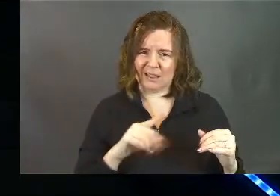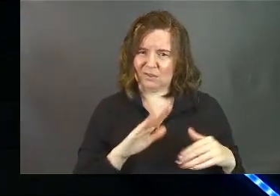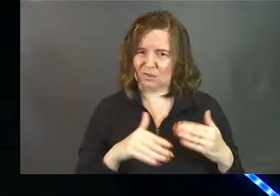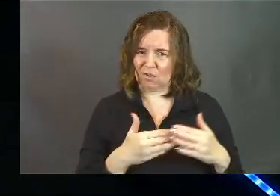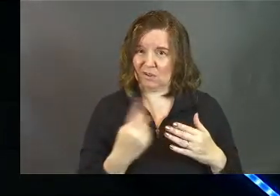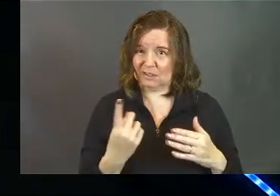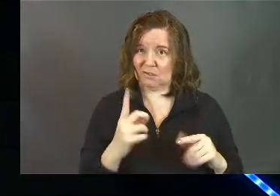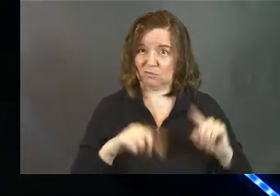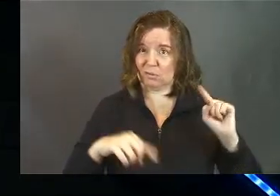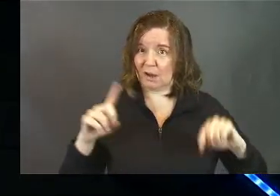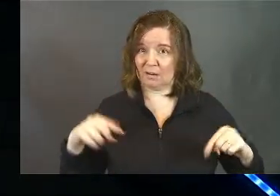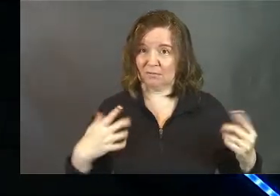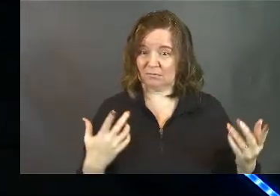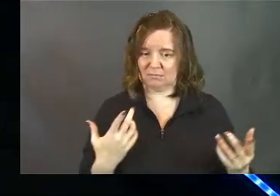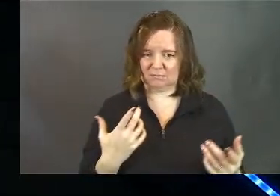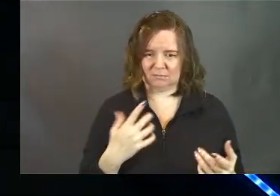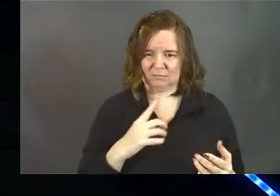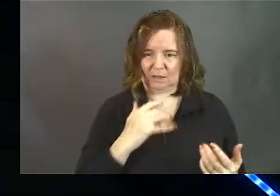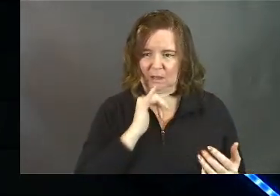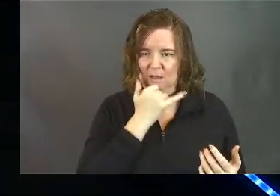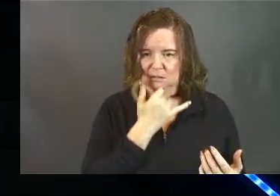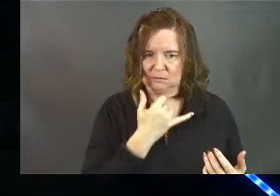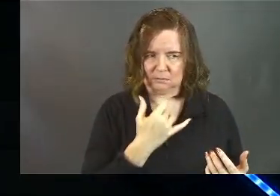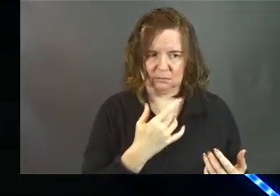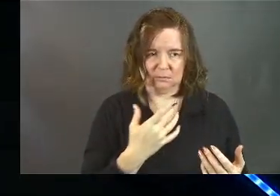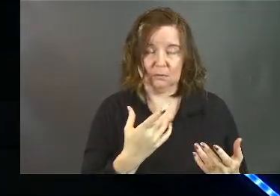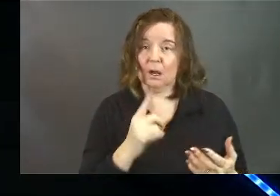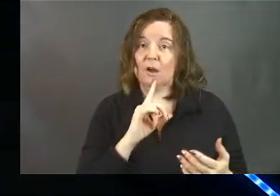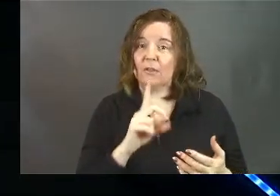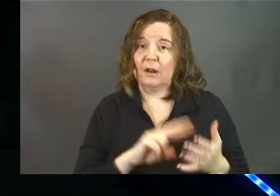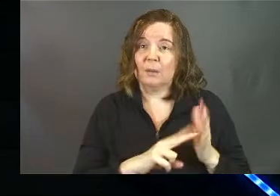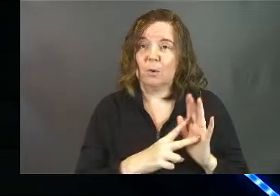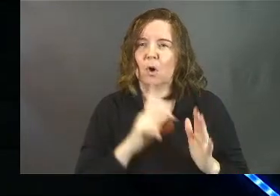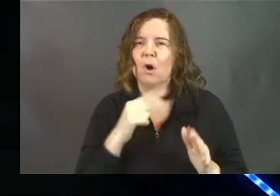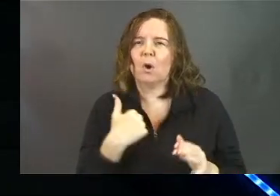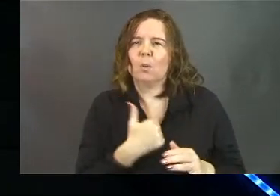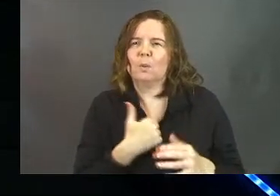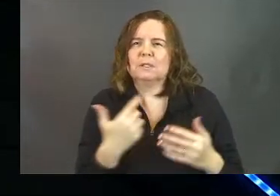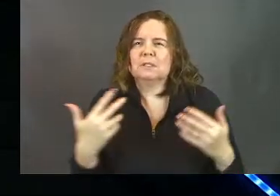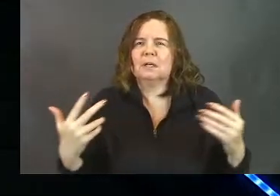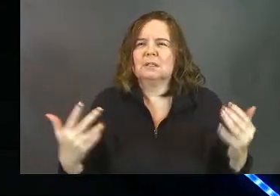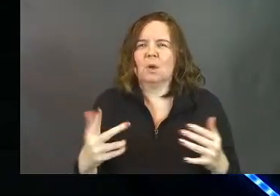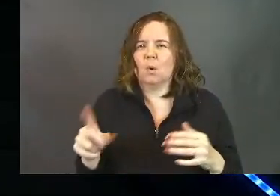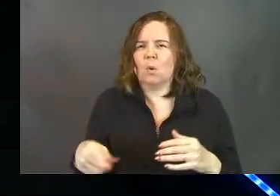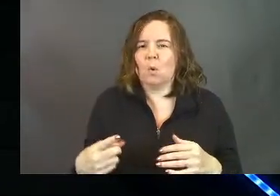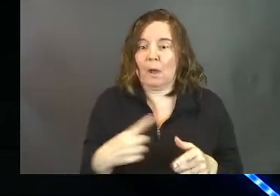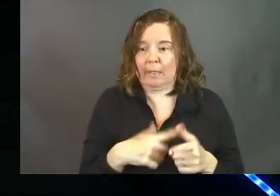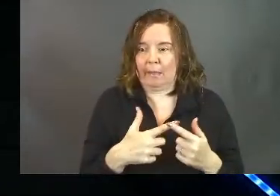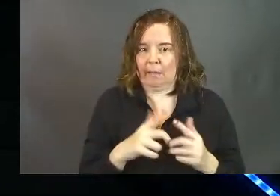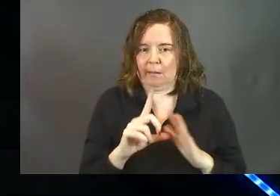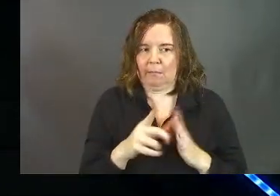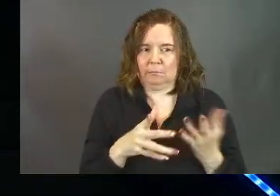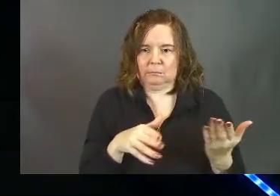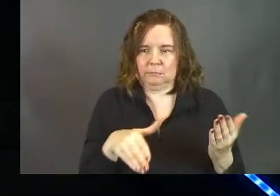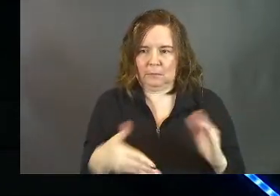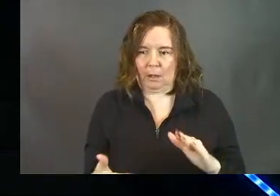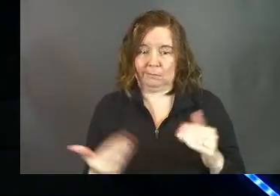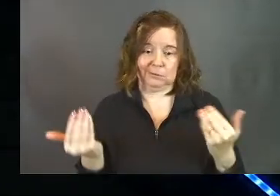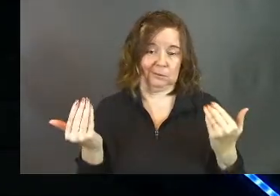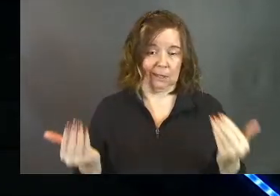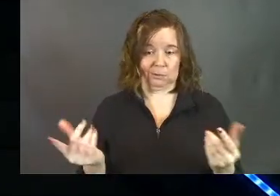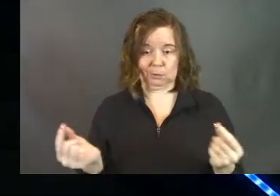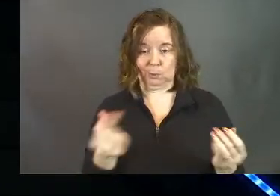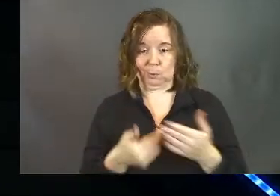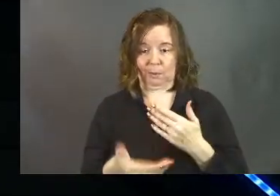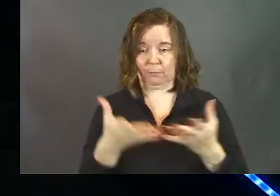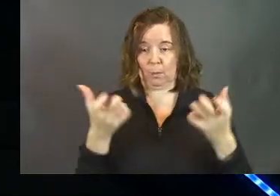all just random? Is this some kind of weird accident? Is there any purpose? Or are we just here and then we die, and so let's just do